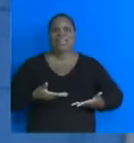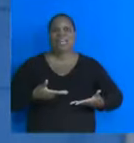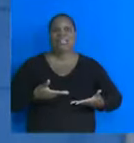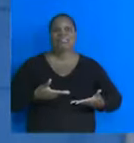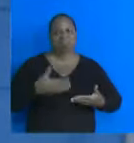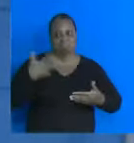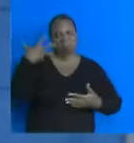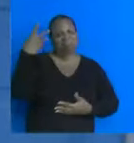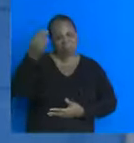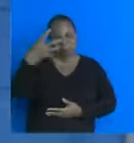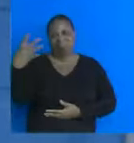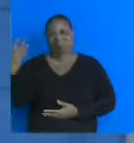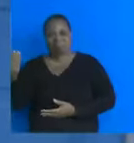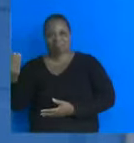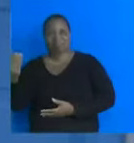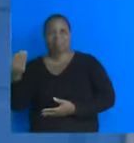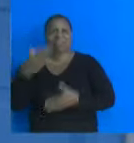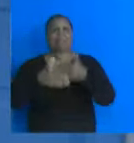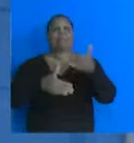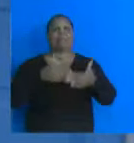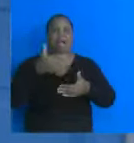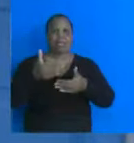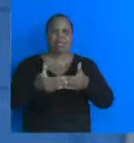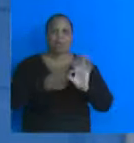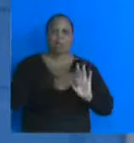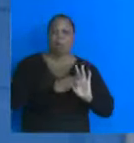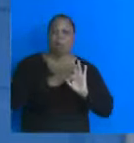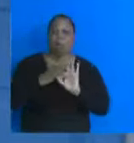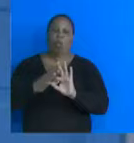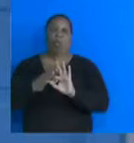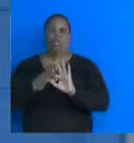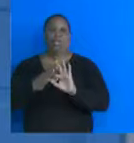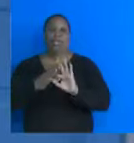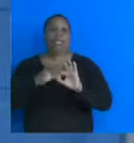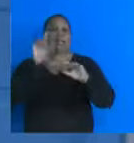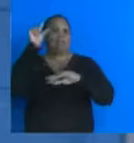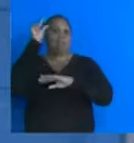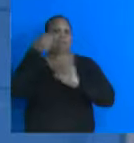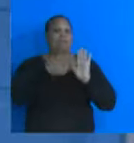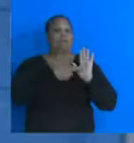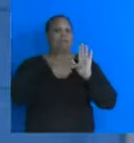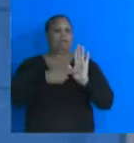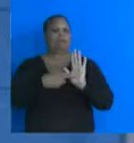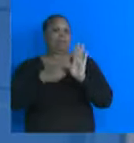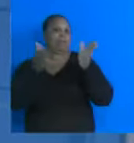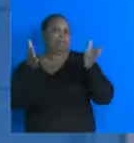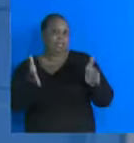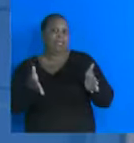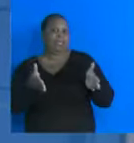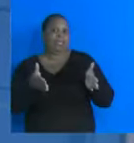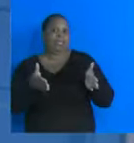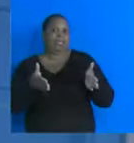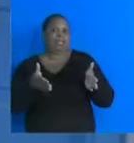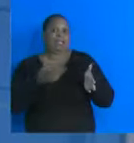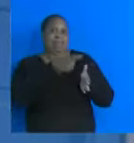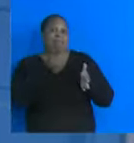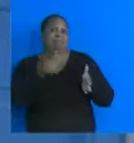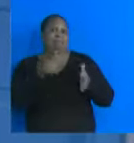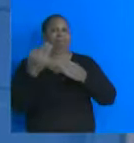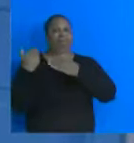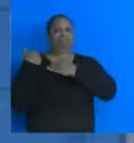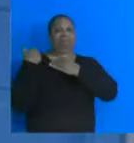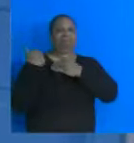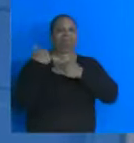hotel. The checkout process will be coordinated by the government representative. Guests will be responsible for their own